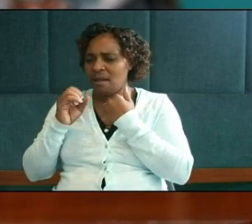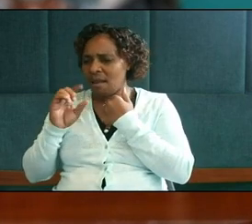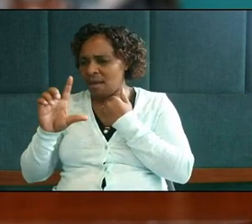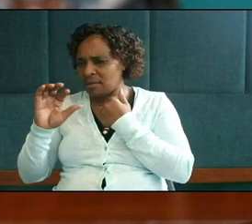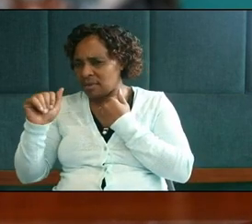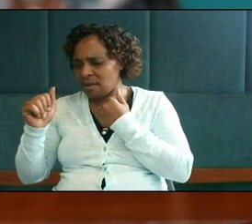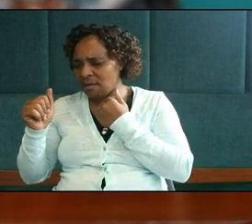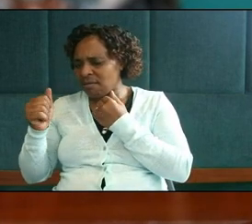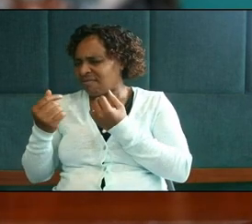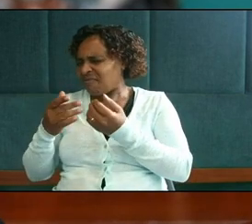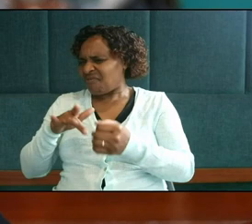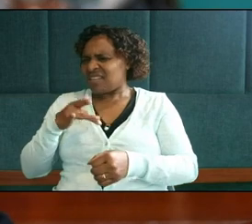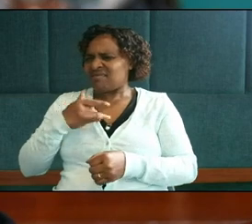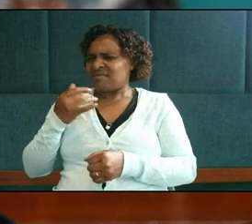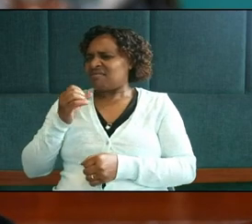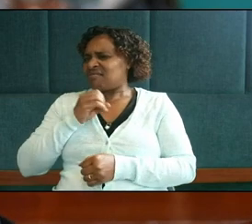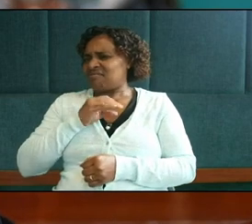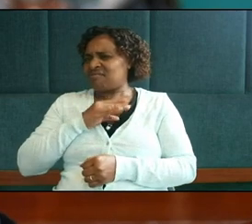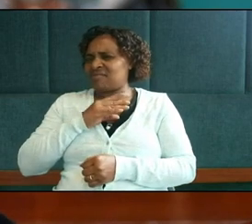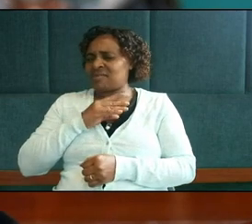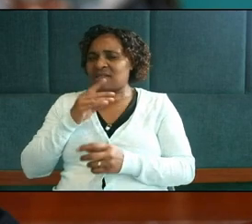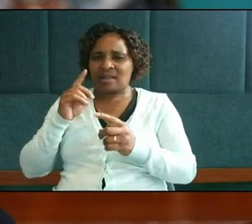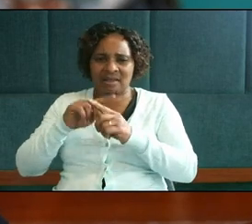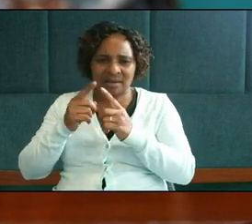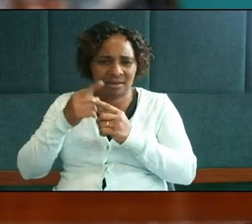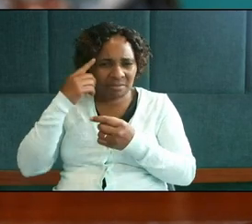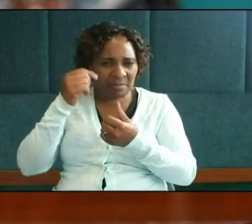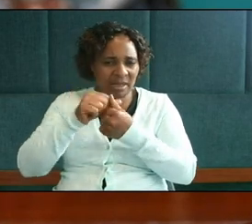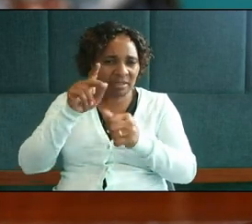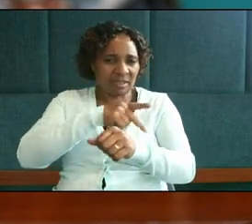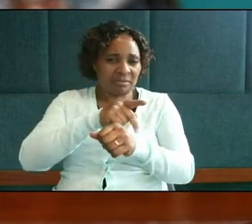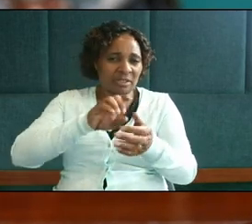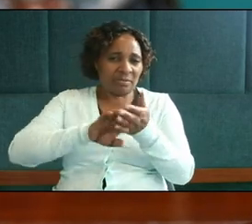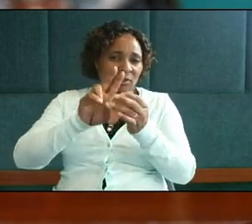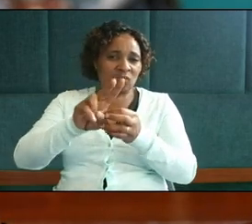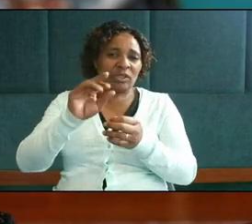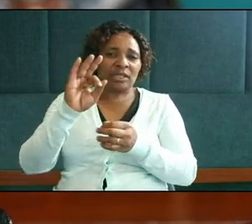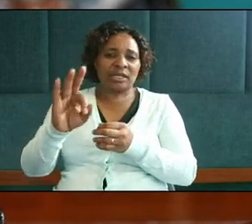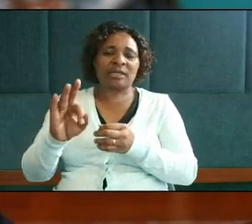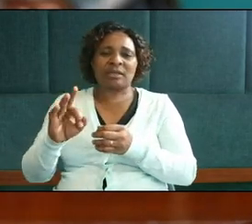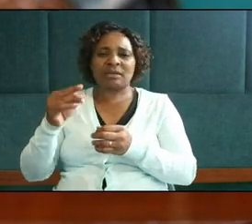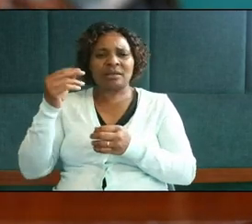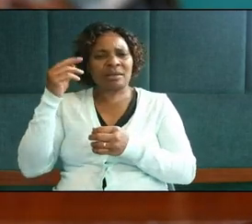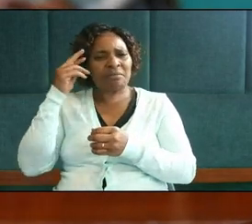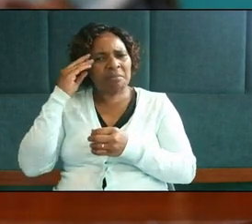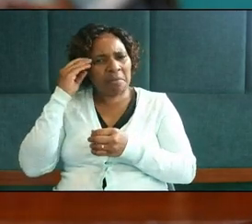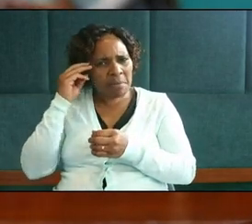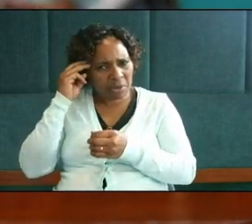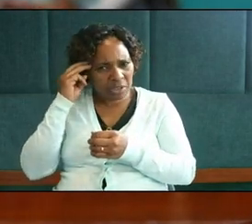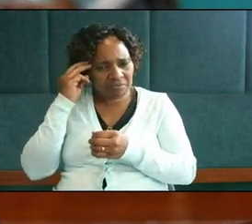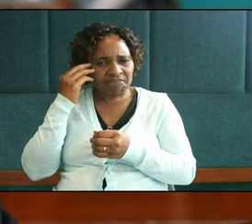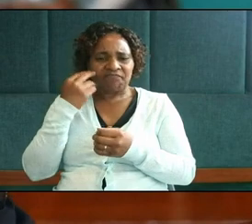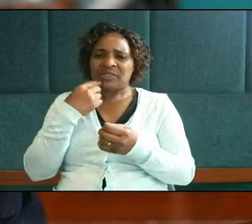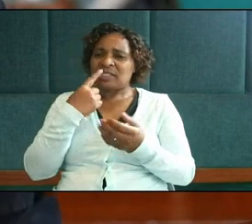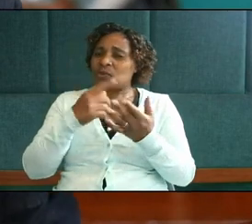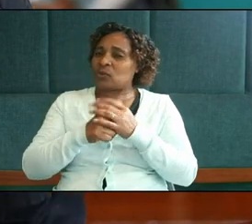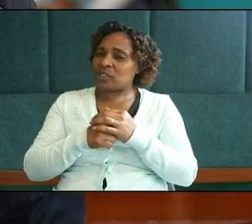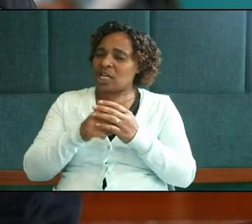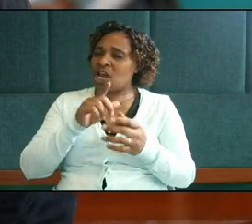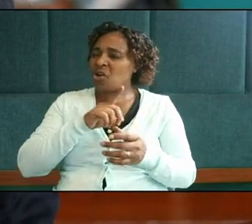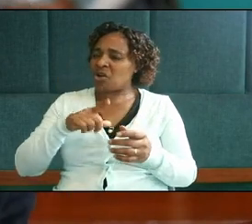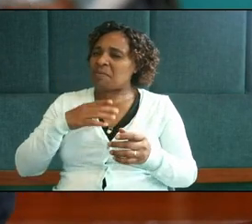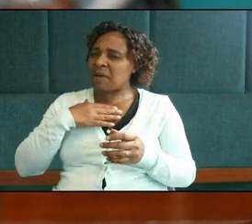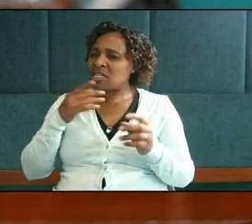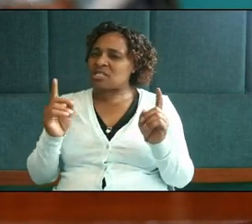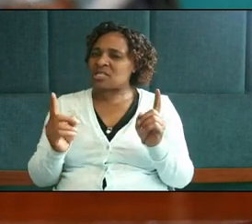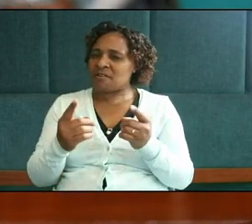afraid. Then he remembered Psalm 23, and he repeated from memory. He said, "The Lord is my